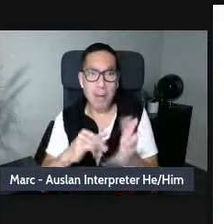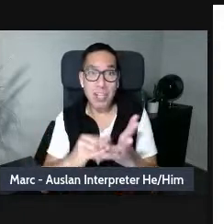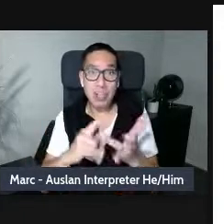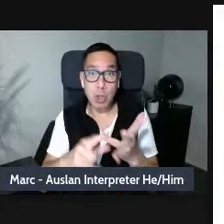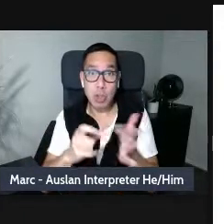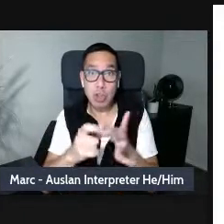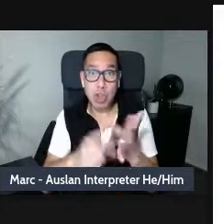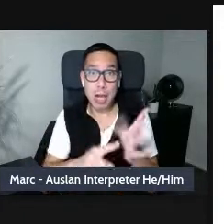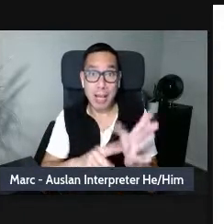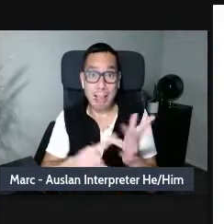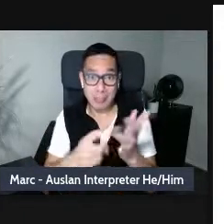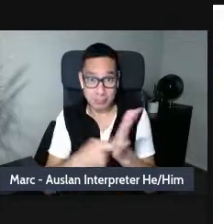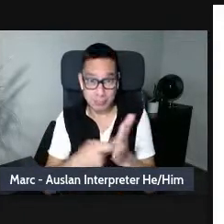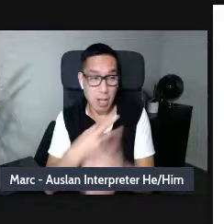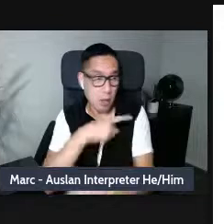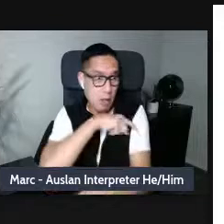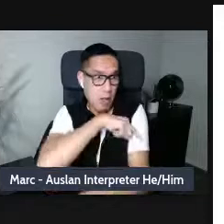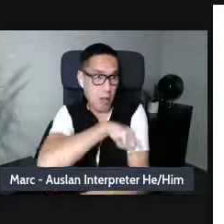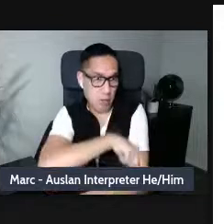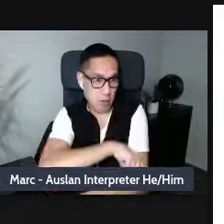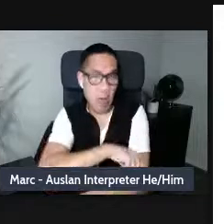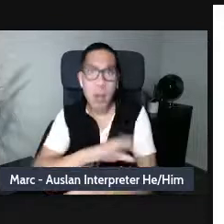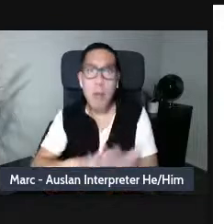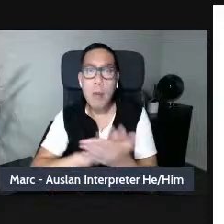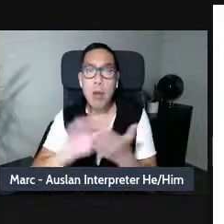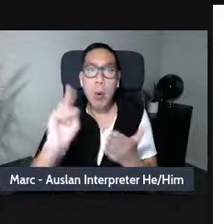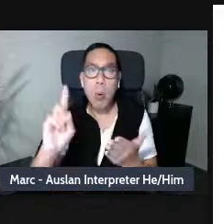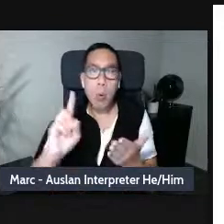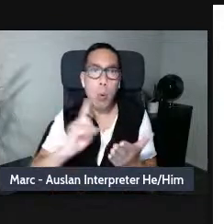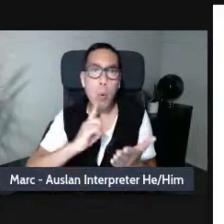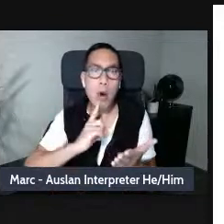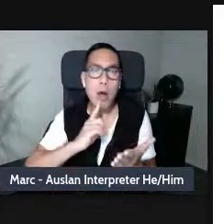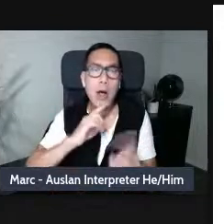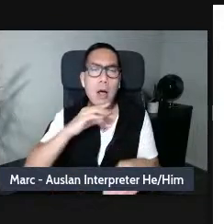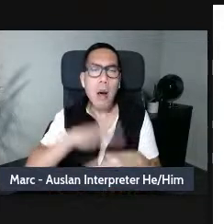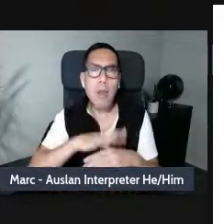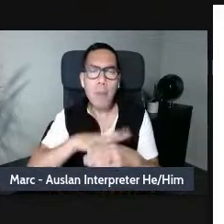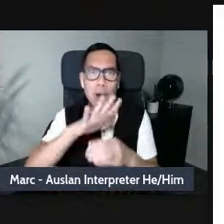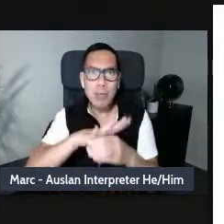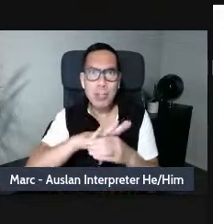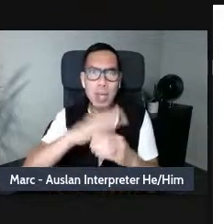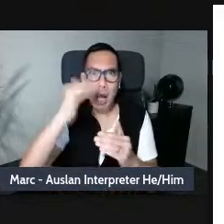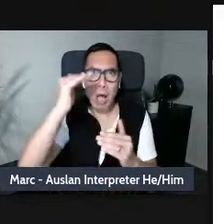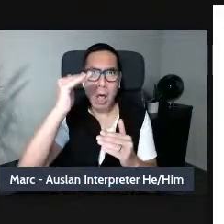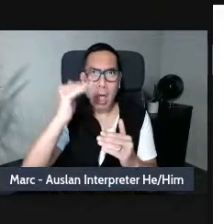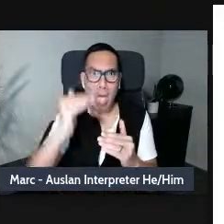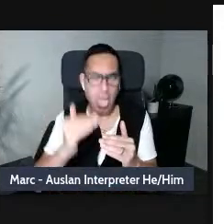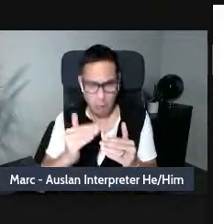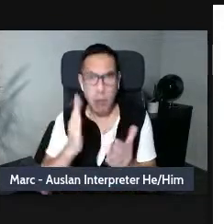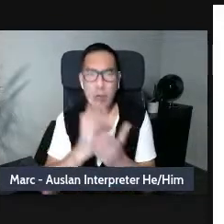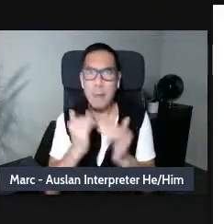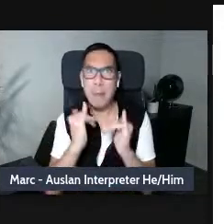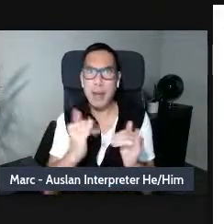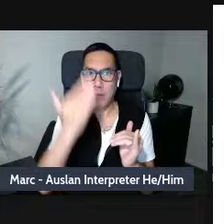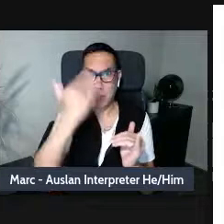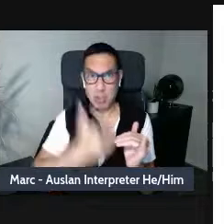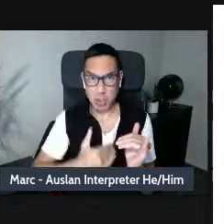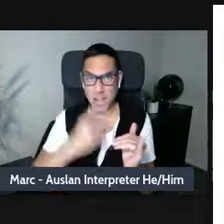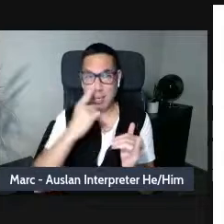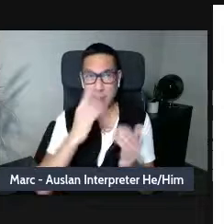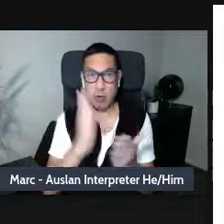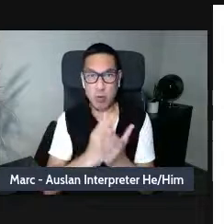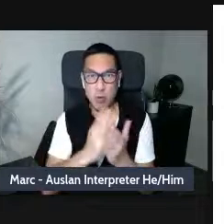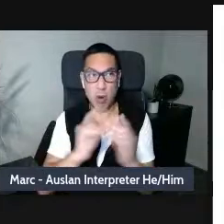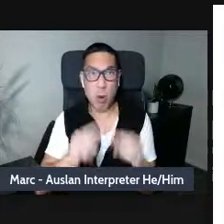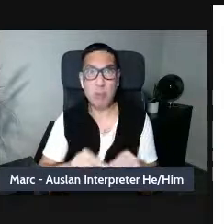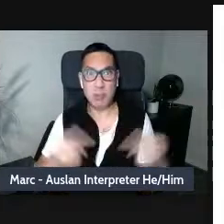blood pressure, causing hypotension, which in stroke is really bad news. It can actually paradoxically make the stroke worse, because there's